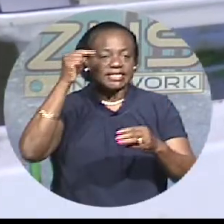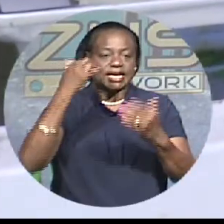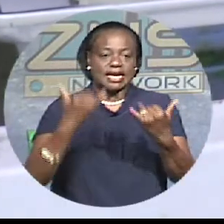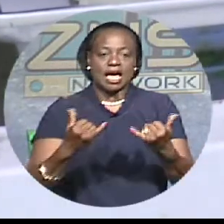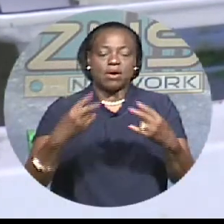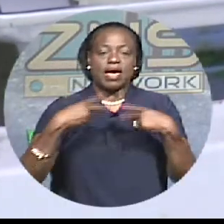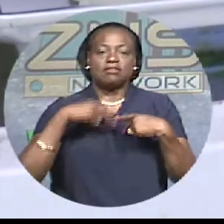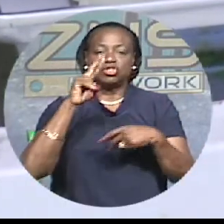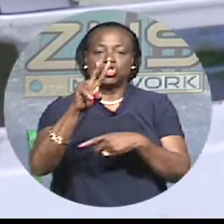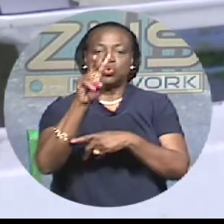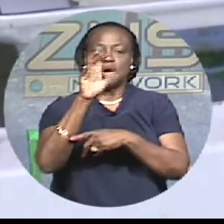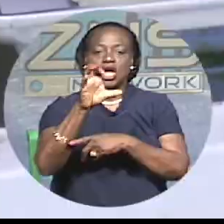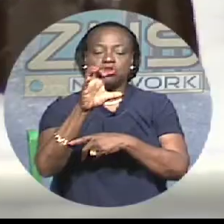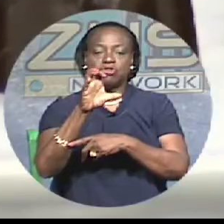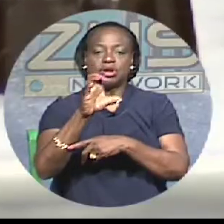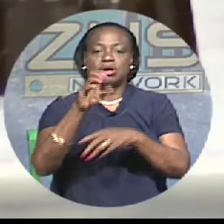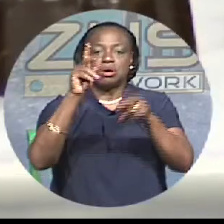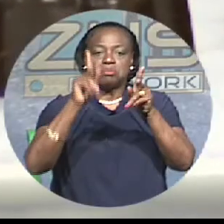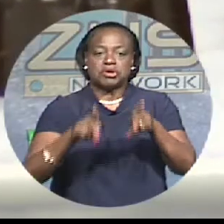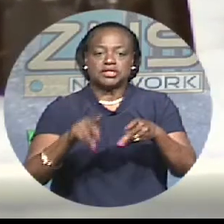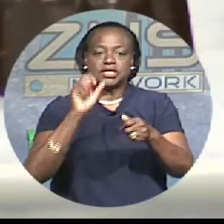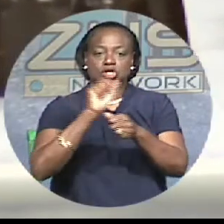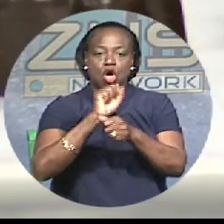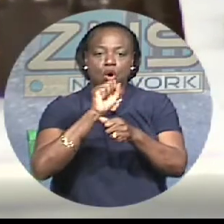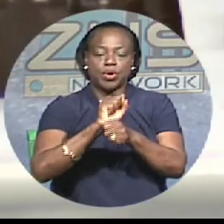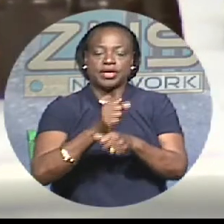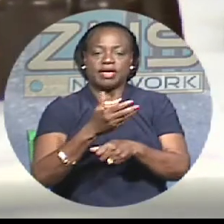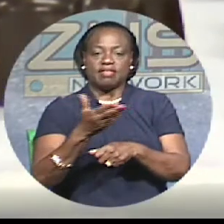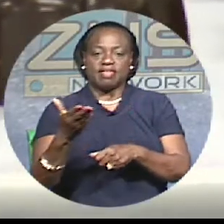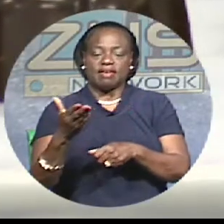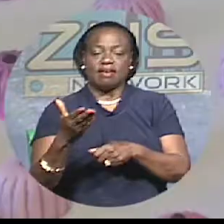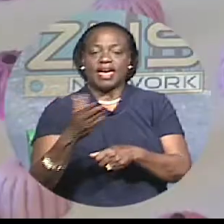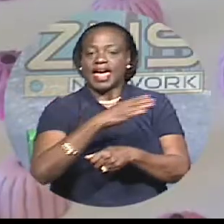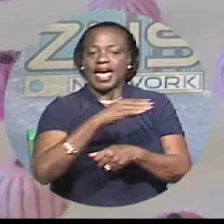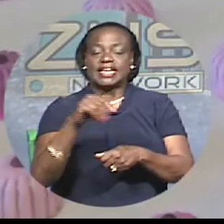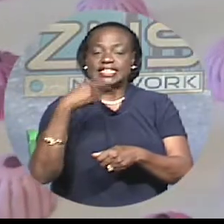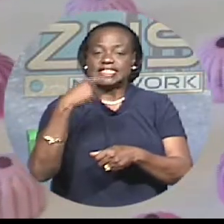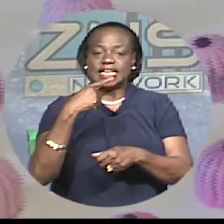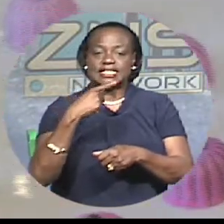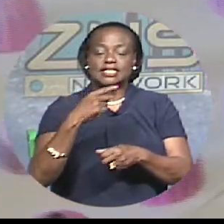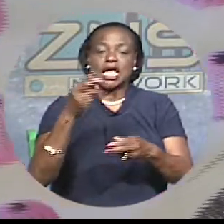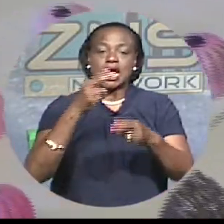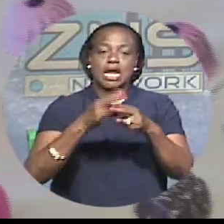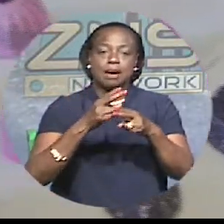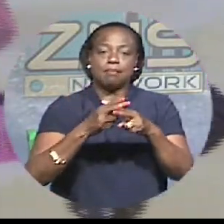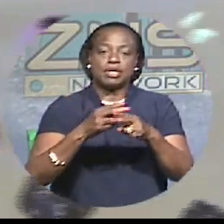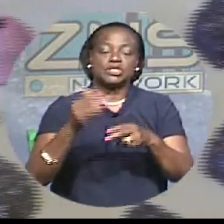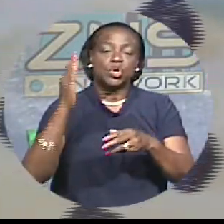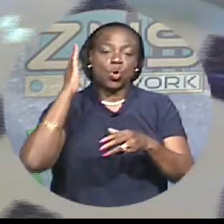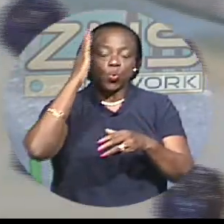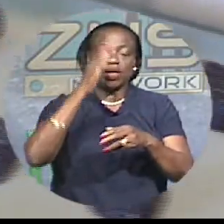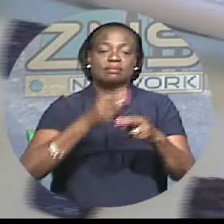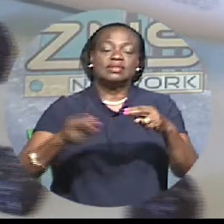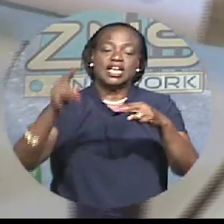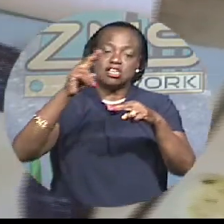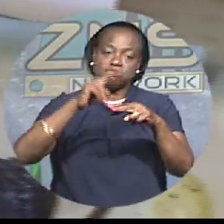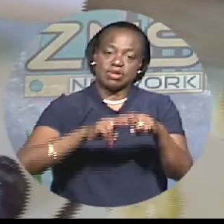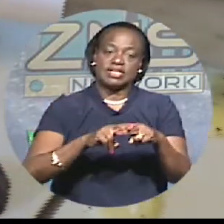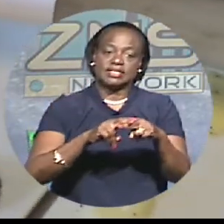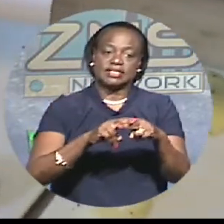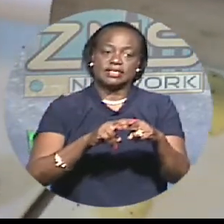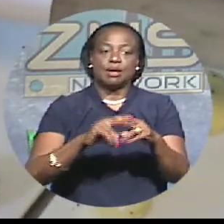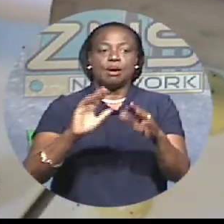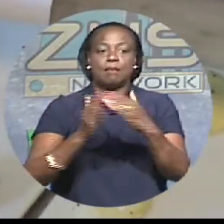as the project progresses, Grey Cliff's chief expects those numbers to increase significantly. By the time it's all said and done, where it's direct